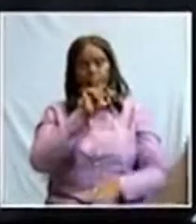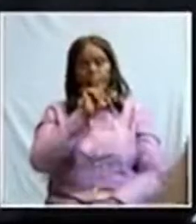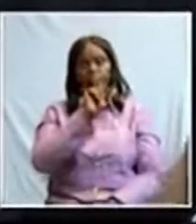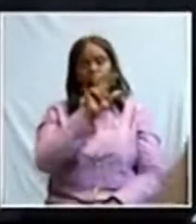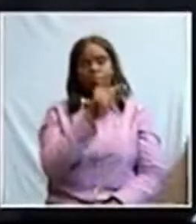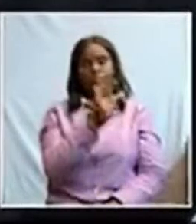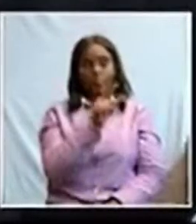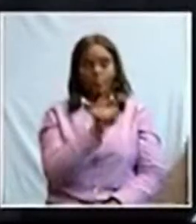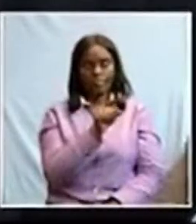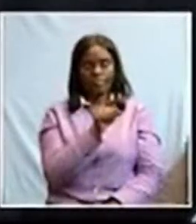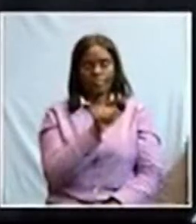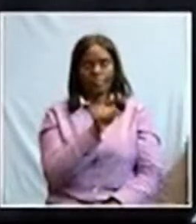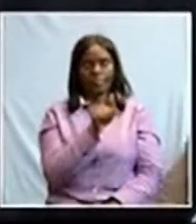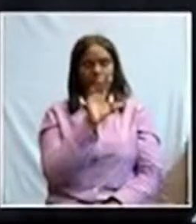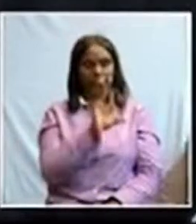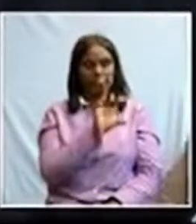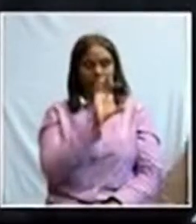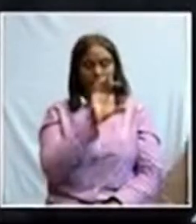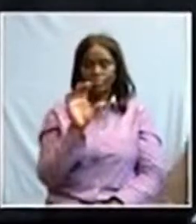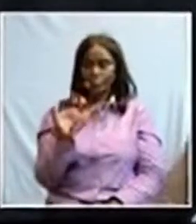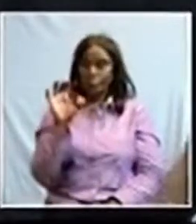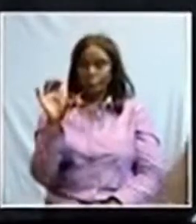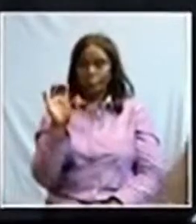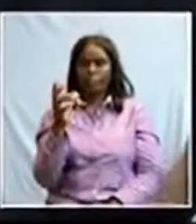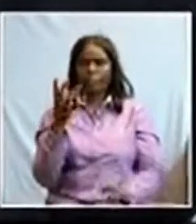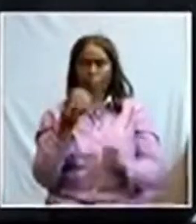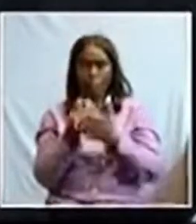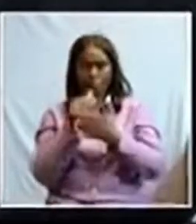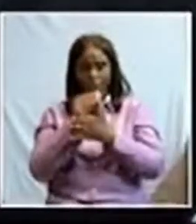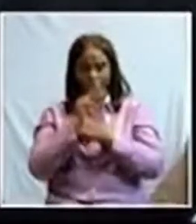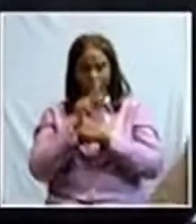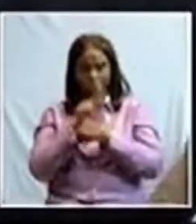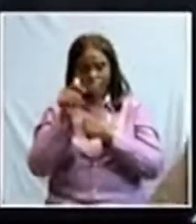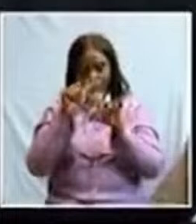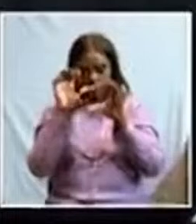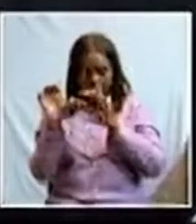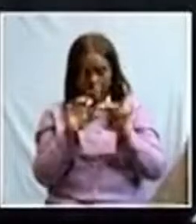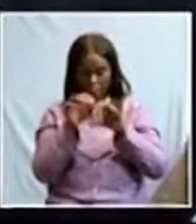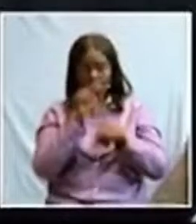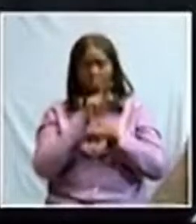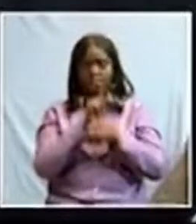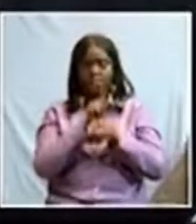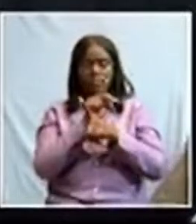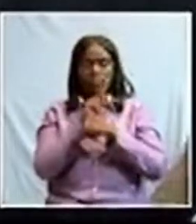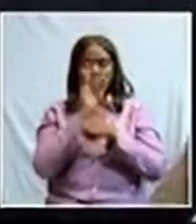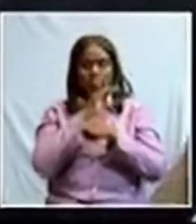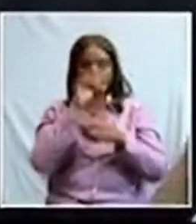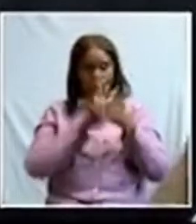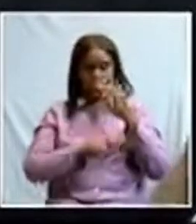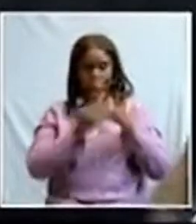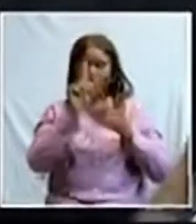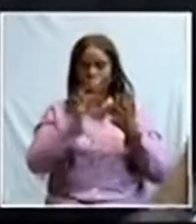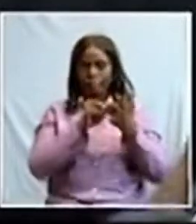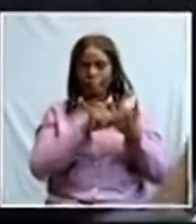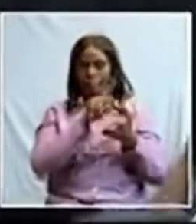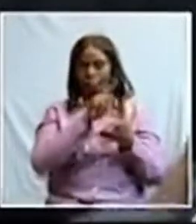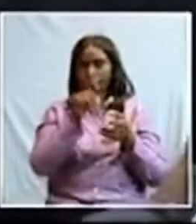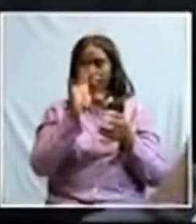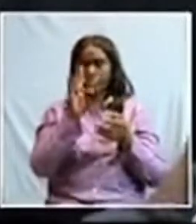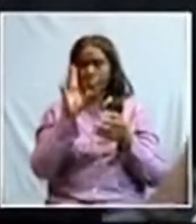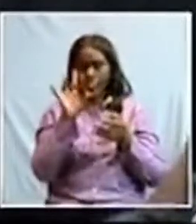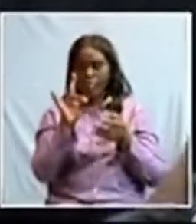2023 allocation of the capital projects, you did projects worth